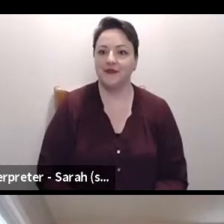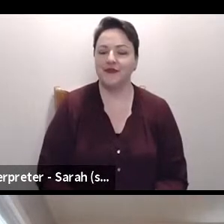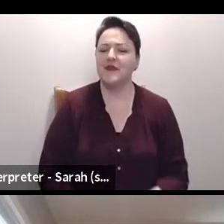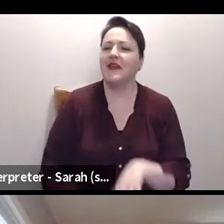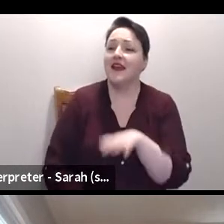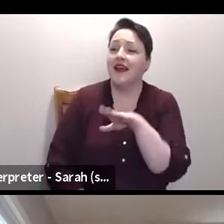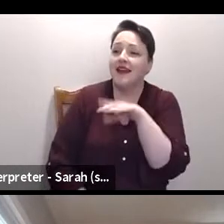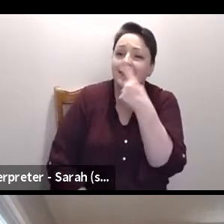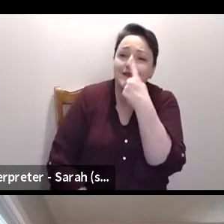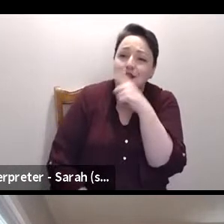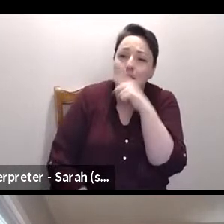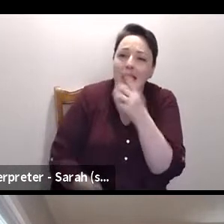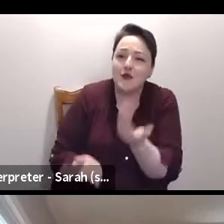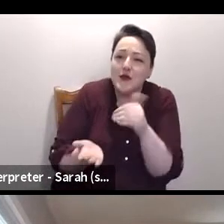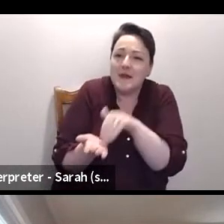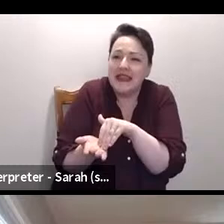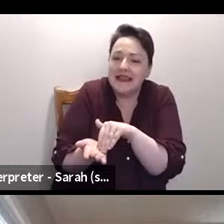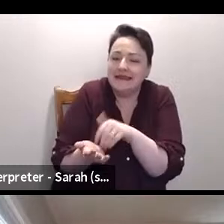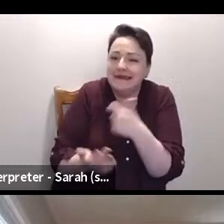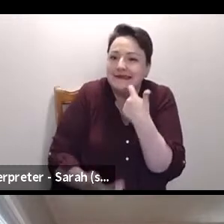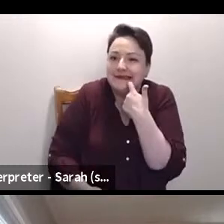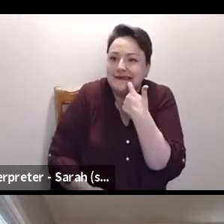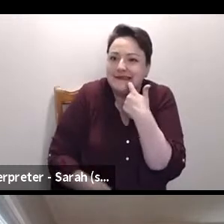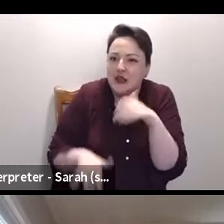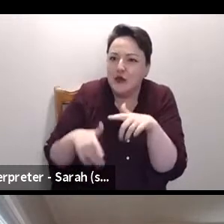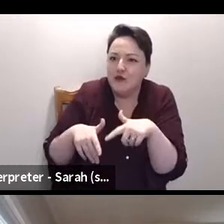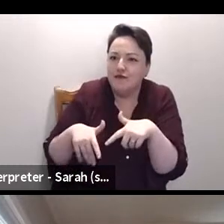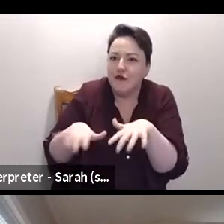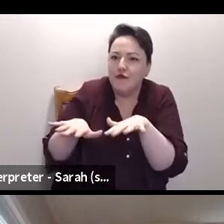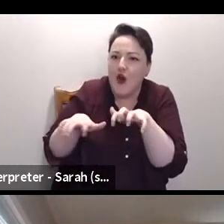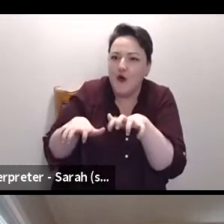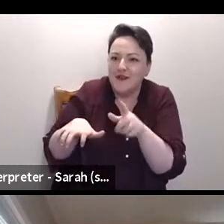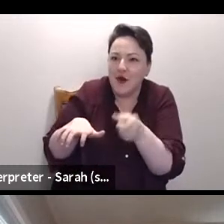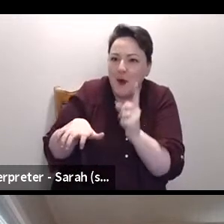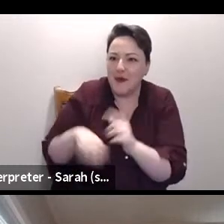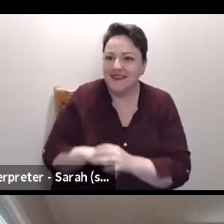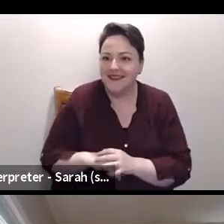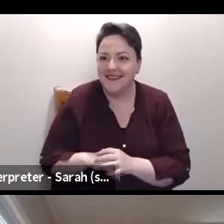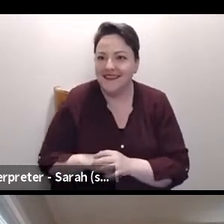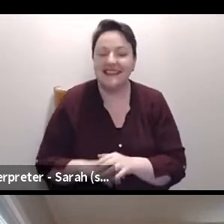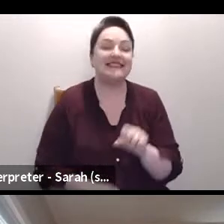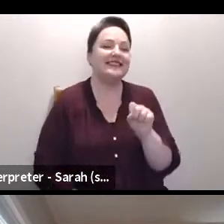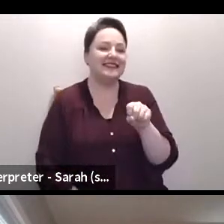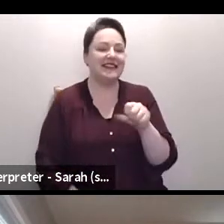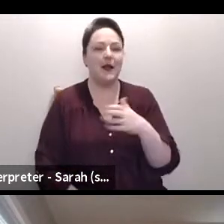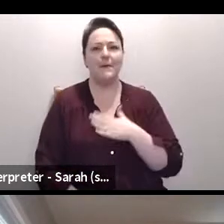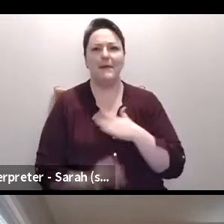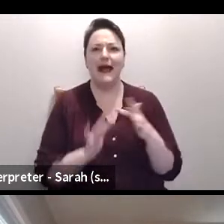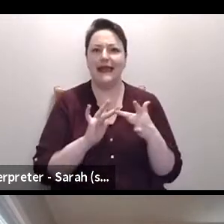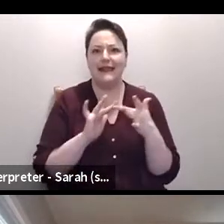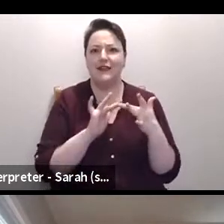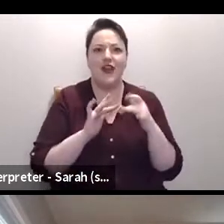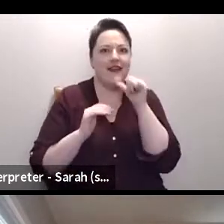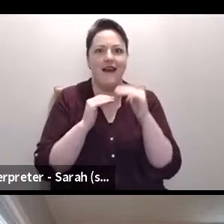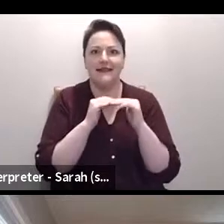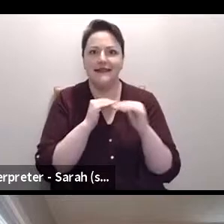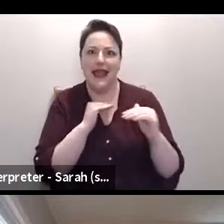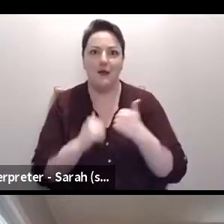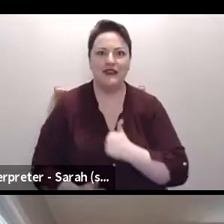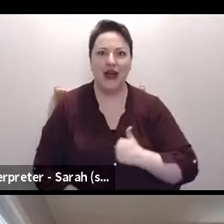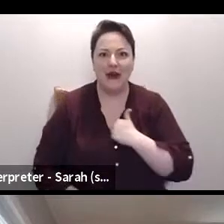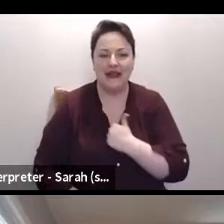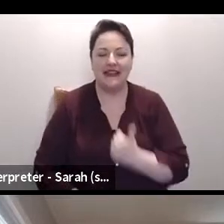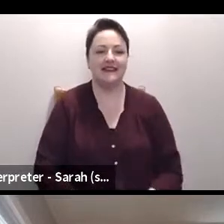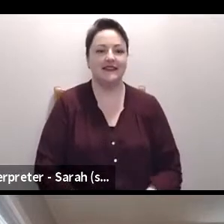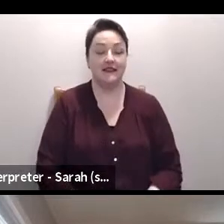can you go back and repeat what you just said? I think you froze for a moment. Oh, yeah, it says my internet is unstable. Sorry. No problem.